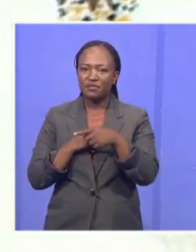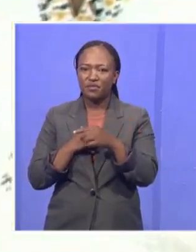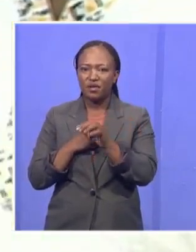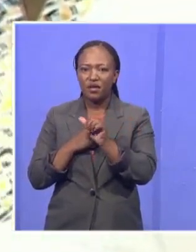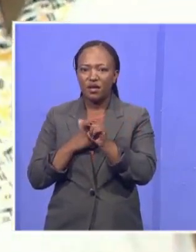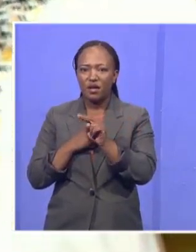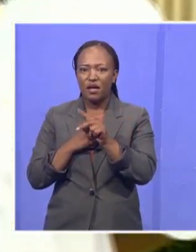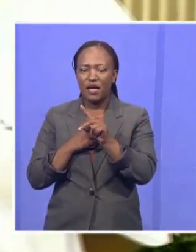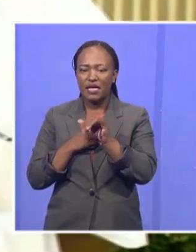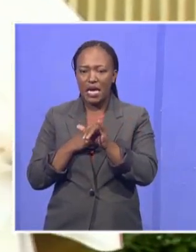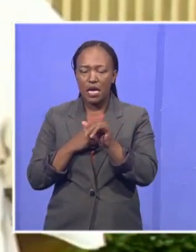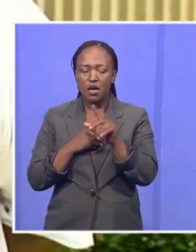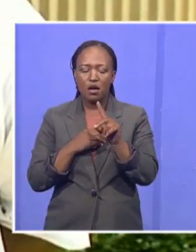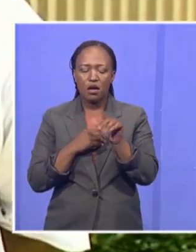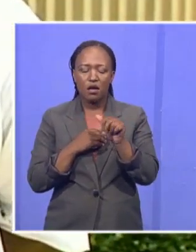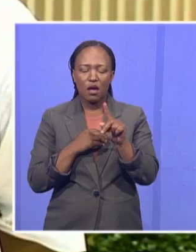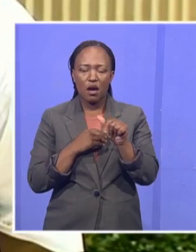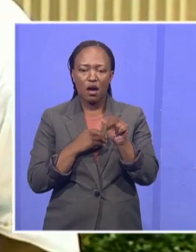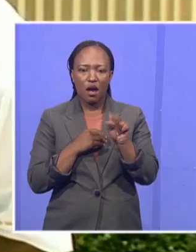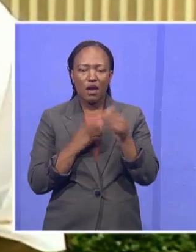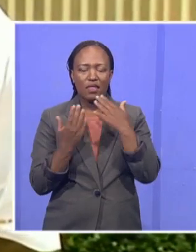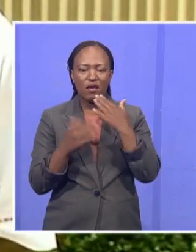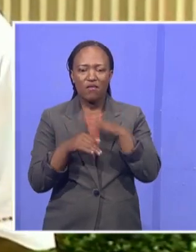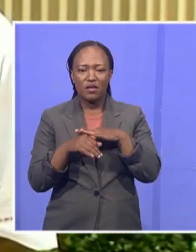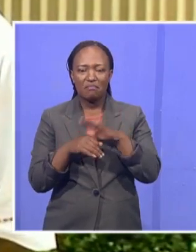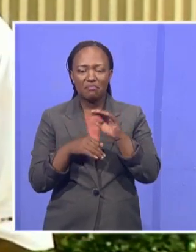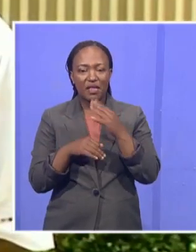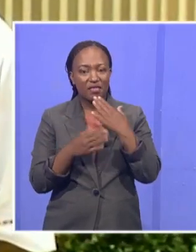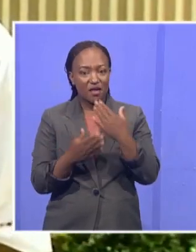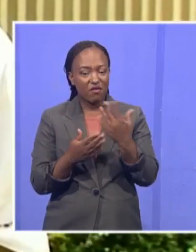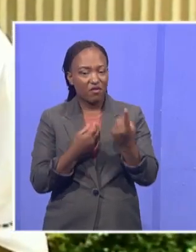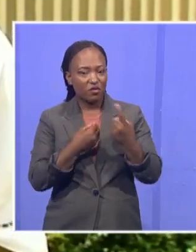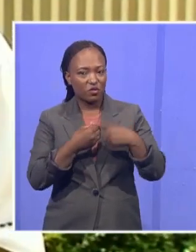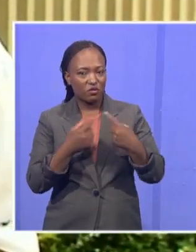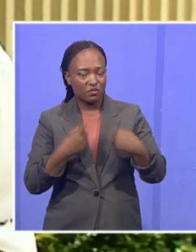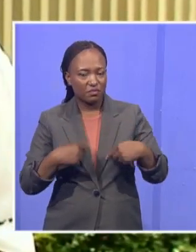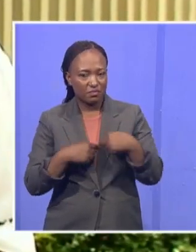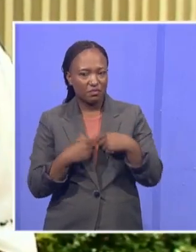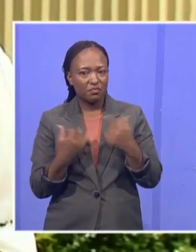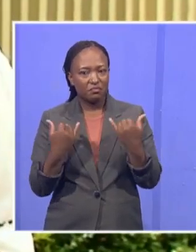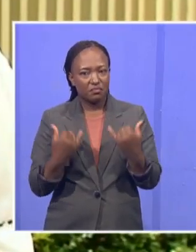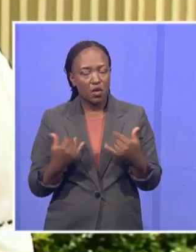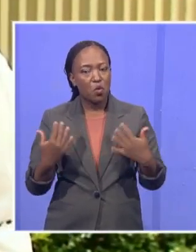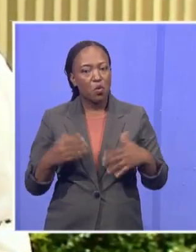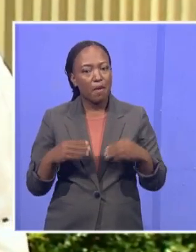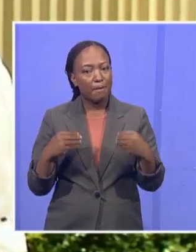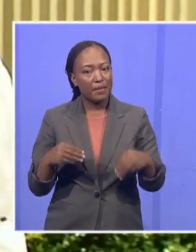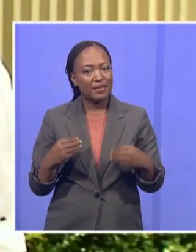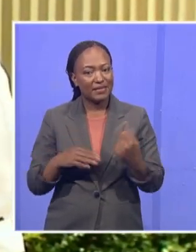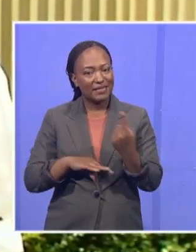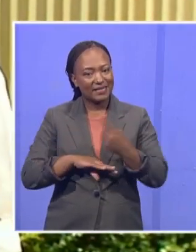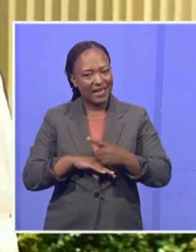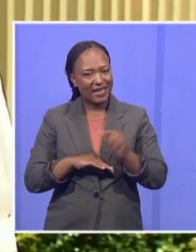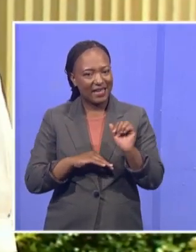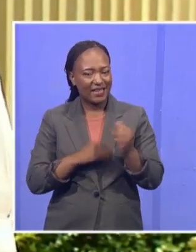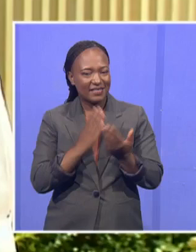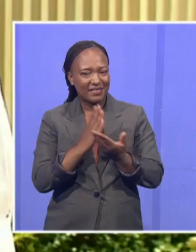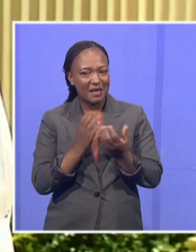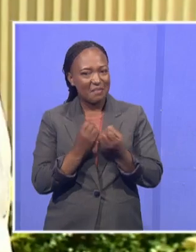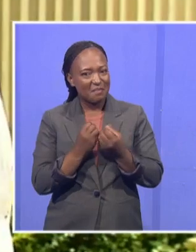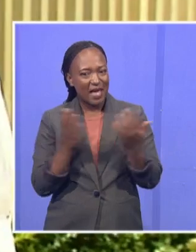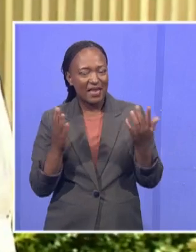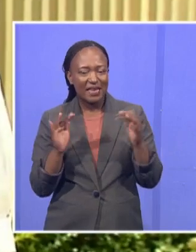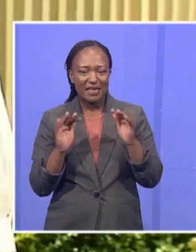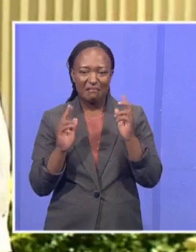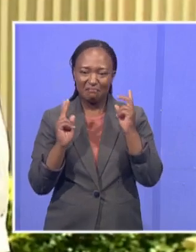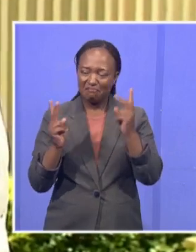Kekana, joins me right now. Thank you so much, sir, for joining us this morning. It is a busy day here at your school. You've got so many guests.